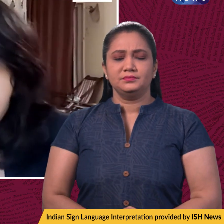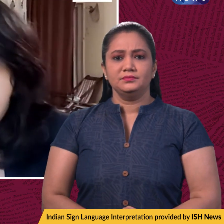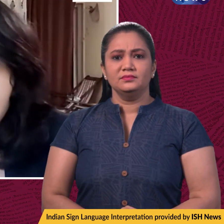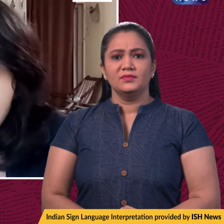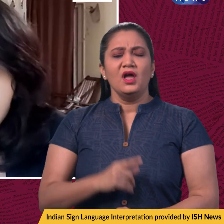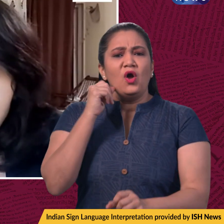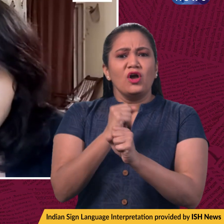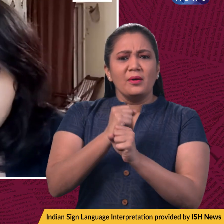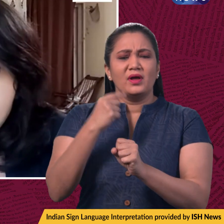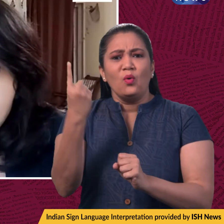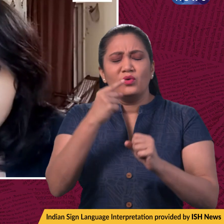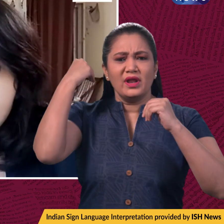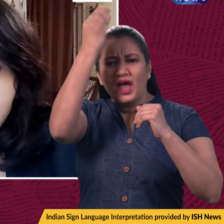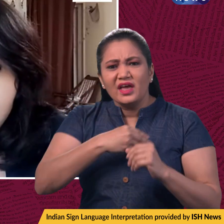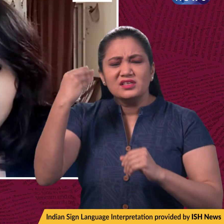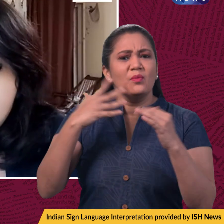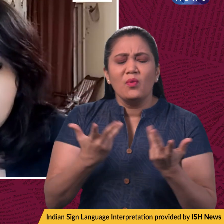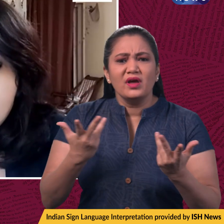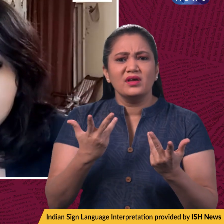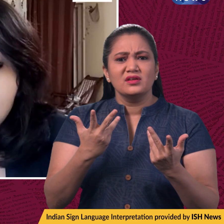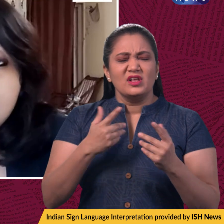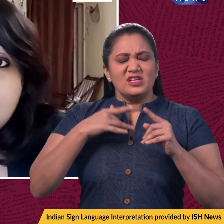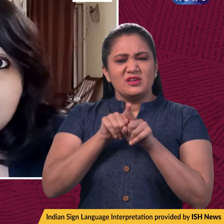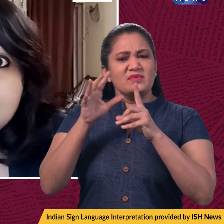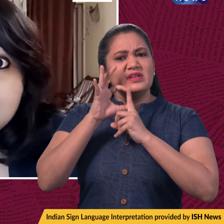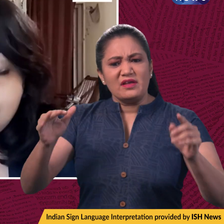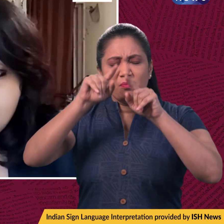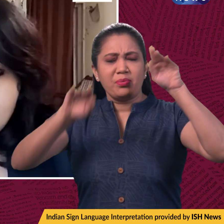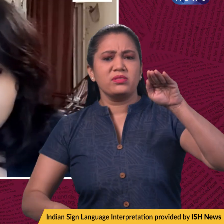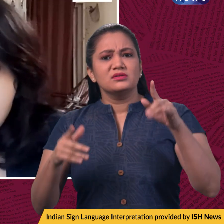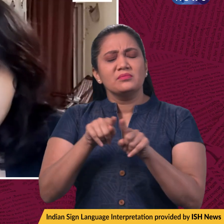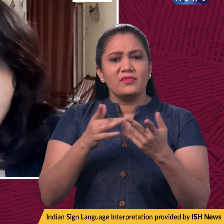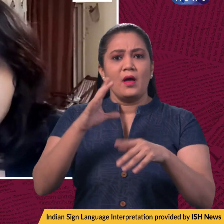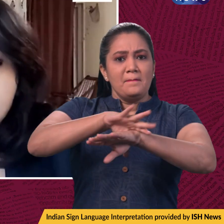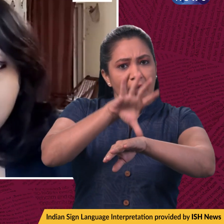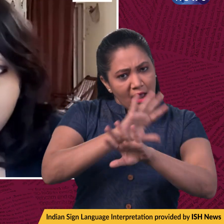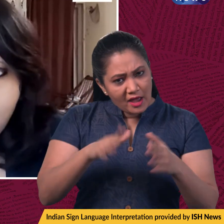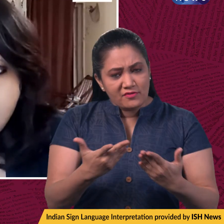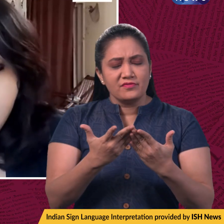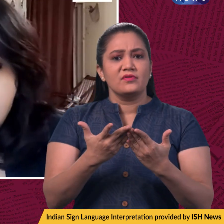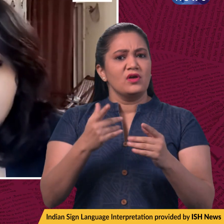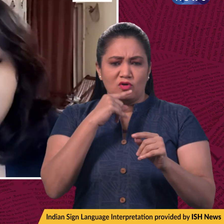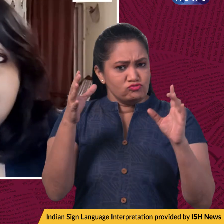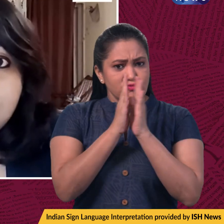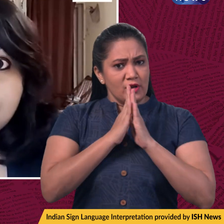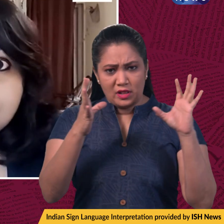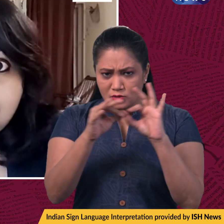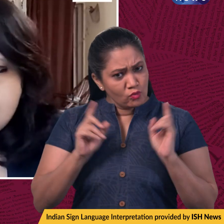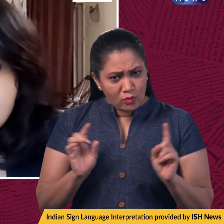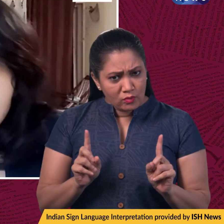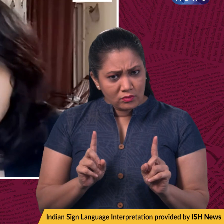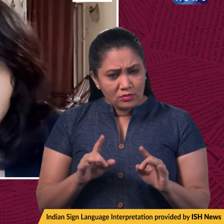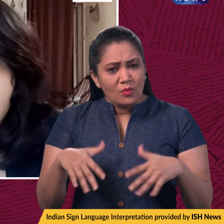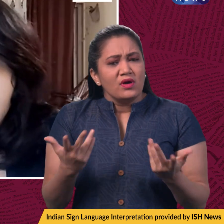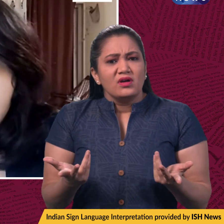quote, why is the government picking on hijab alone and making this hostile discrimination? Bangles are worn. Are they not religious